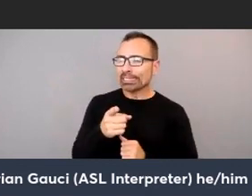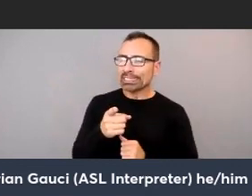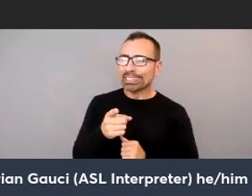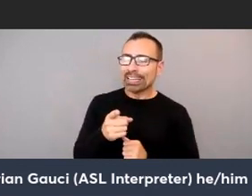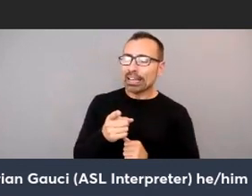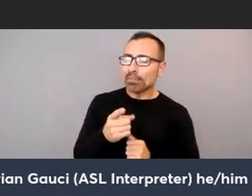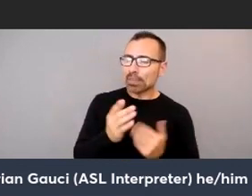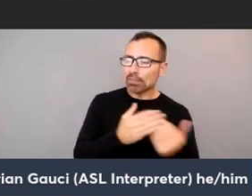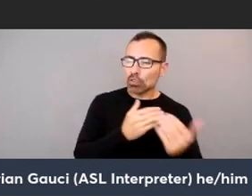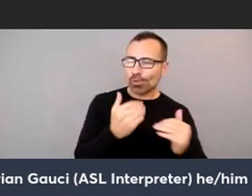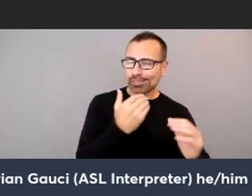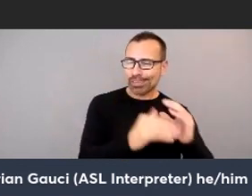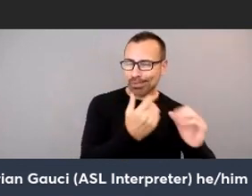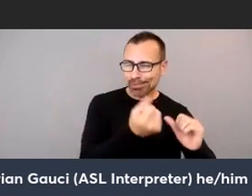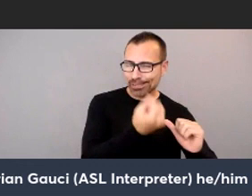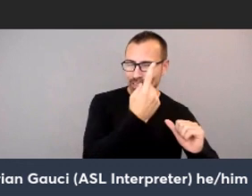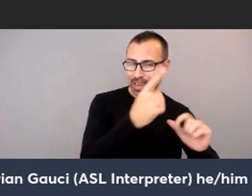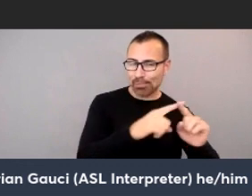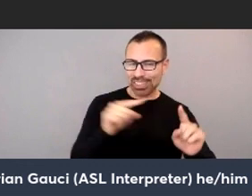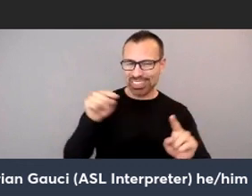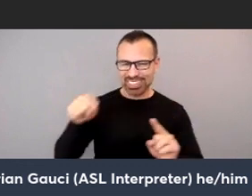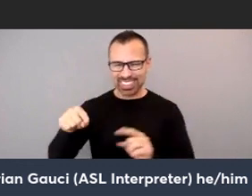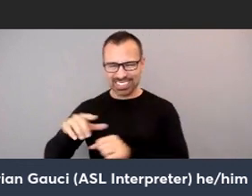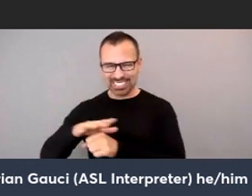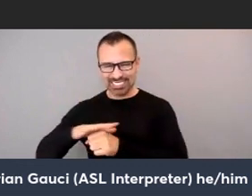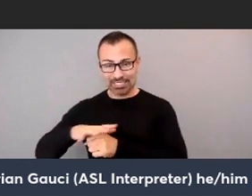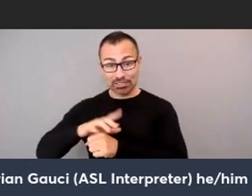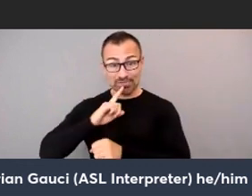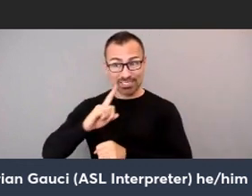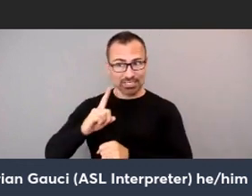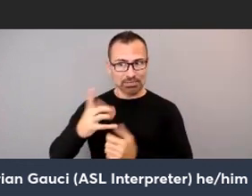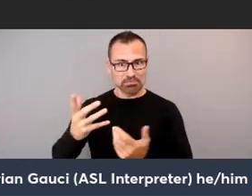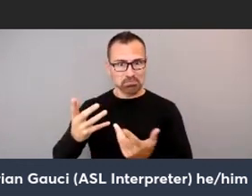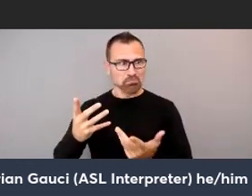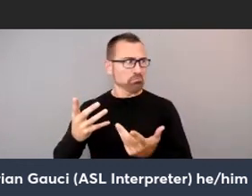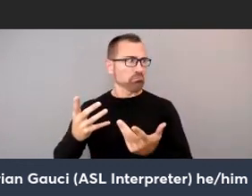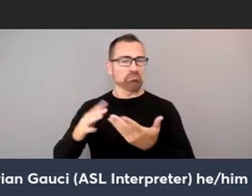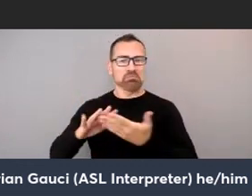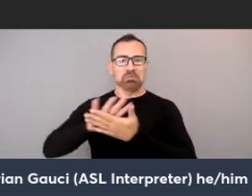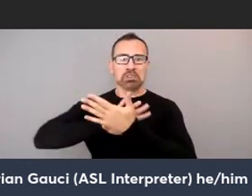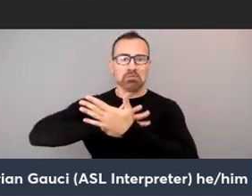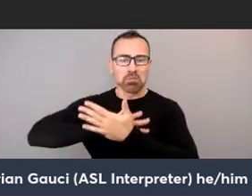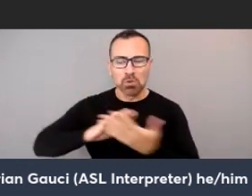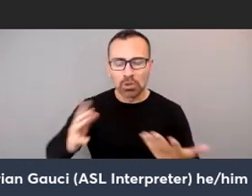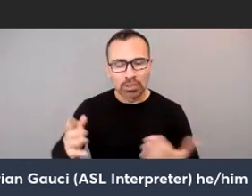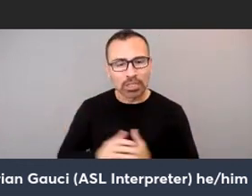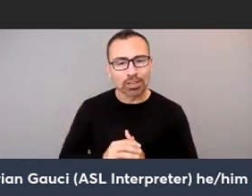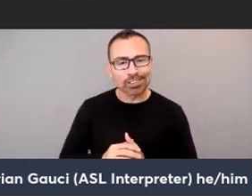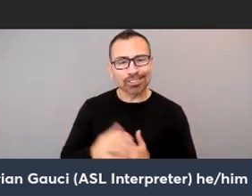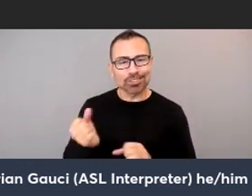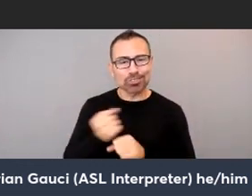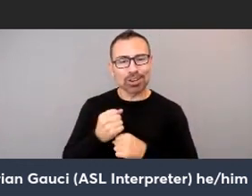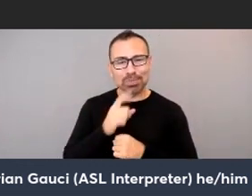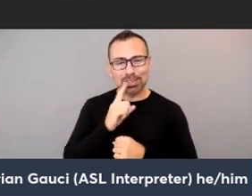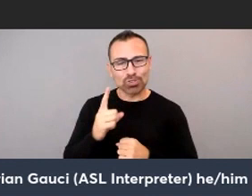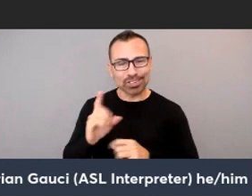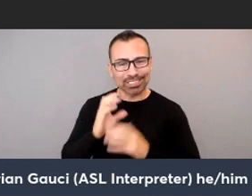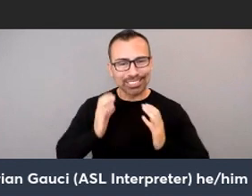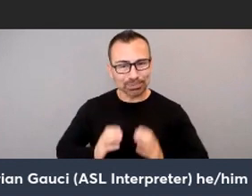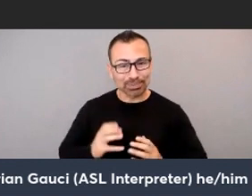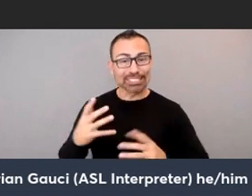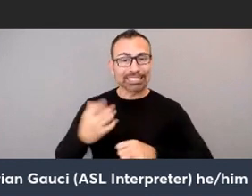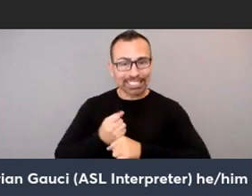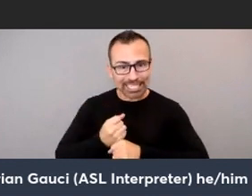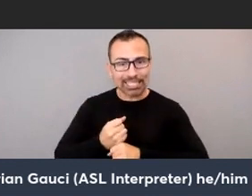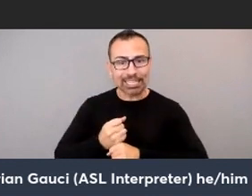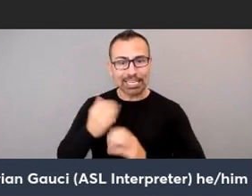understand. If you understand what's going on in the industry as far as making sure customers get the emails they want, it's actually very complicated. And what we've